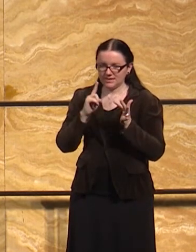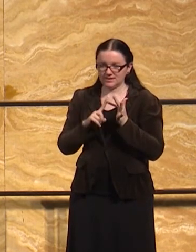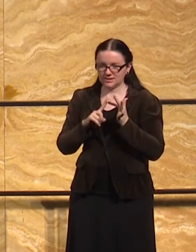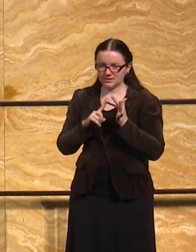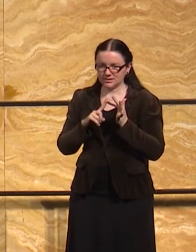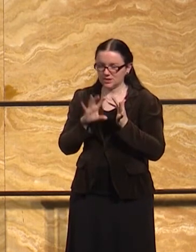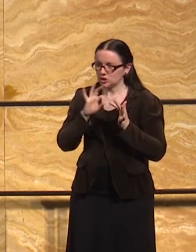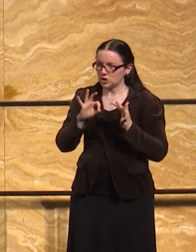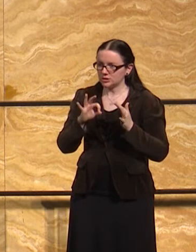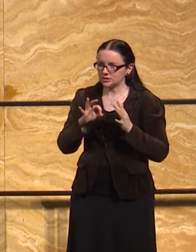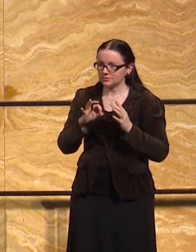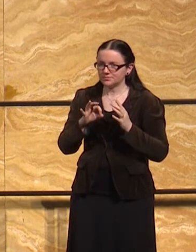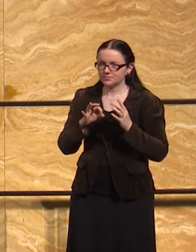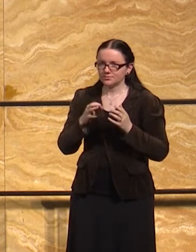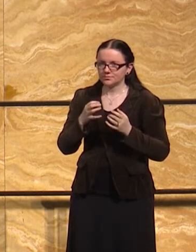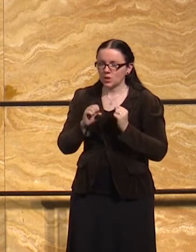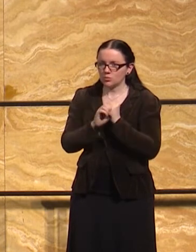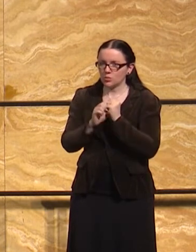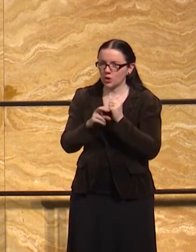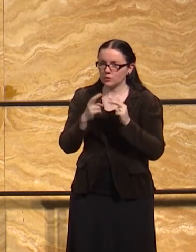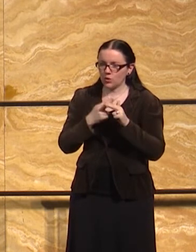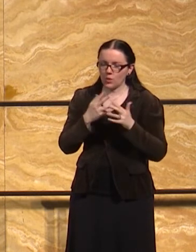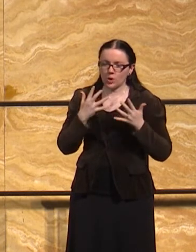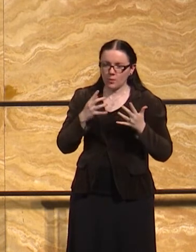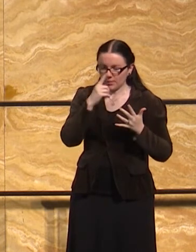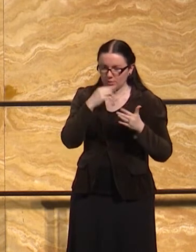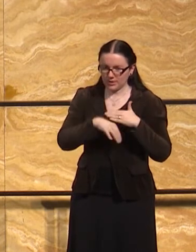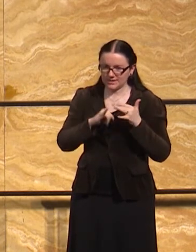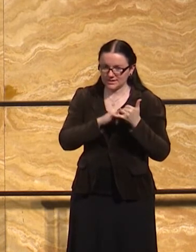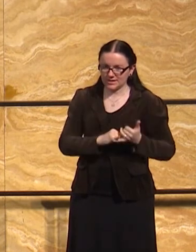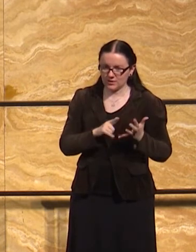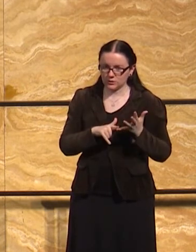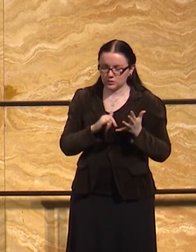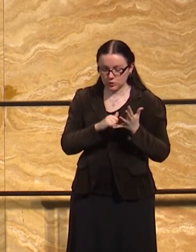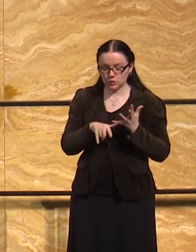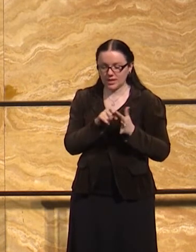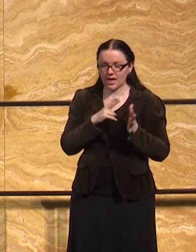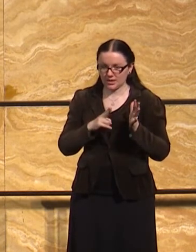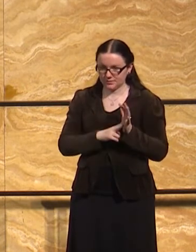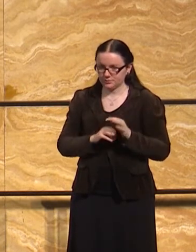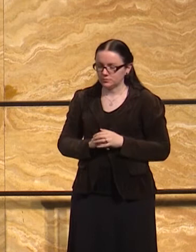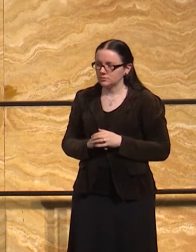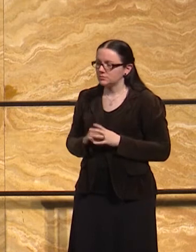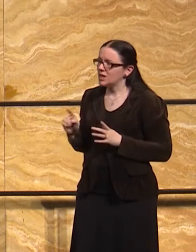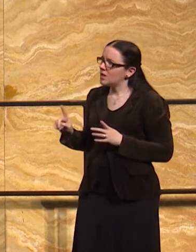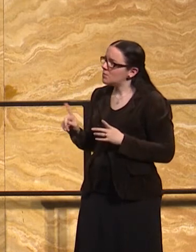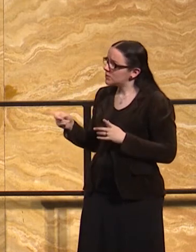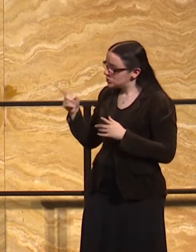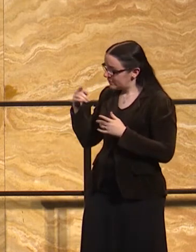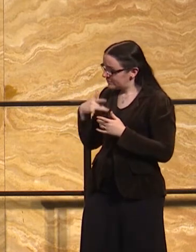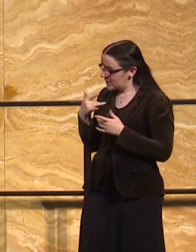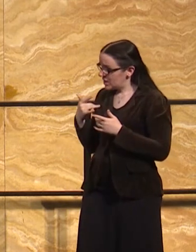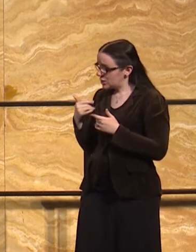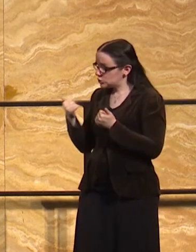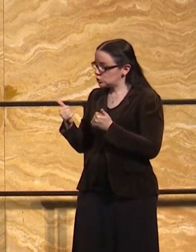promote a common destiny for the people of South Sudan. Is it useful, though, in your view, to look at models that have been successful